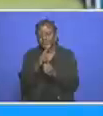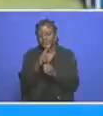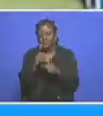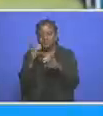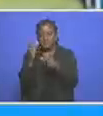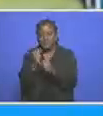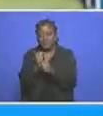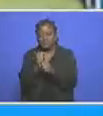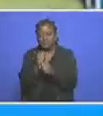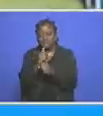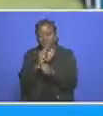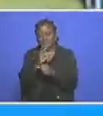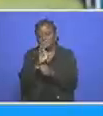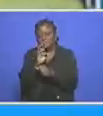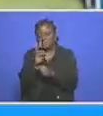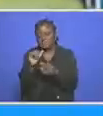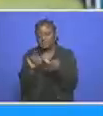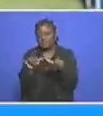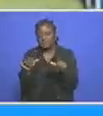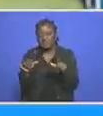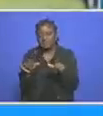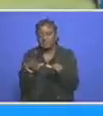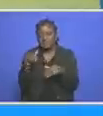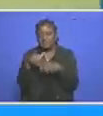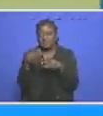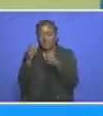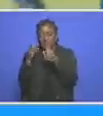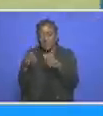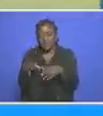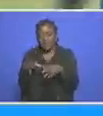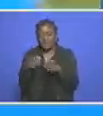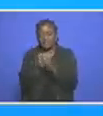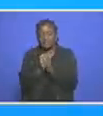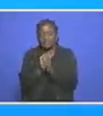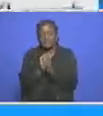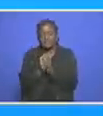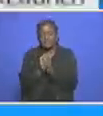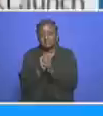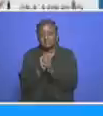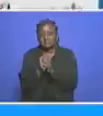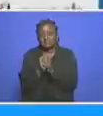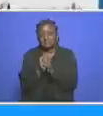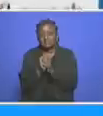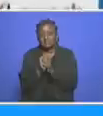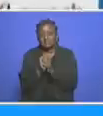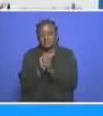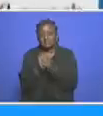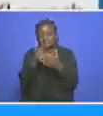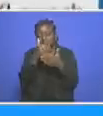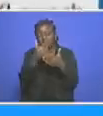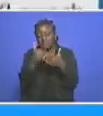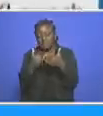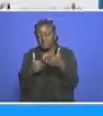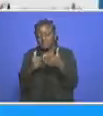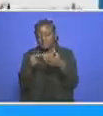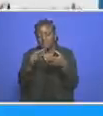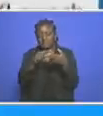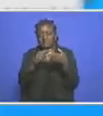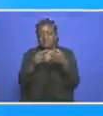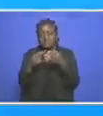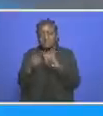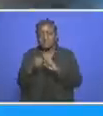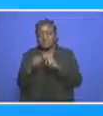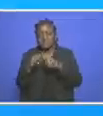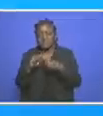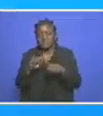Colts' 28-16 loss to the Seattle Seahawks. He earned a pass interference penalty on a third target. All 3 of those plays came on third down